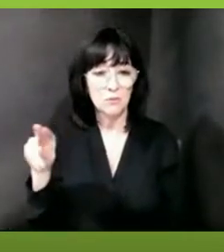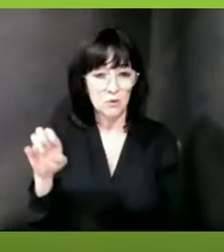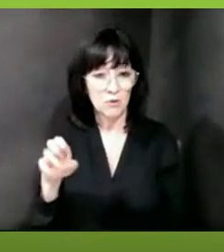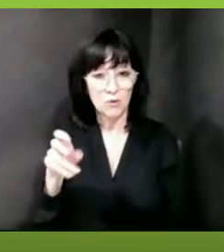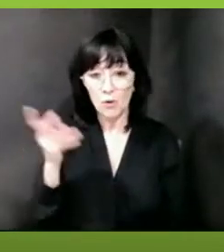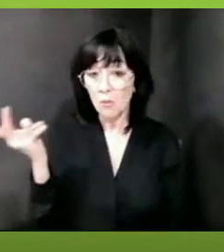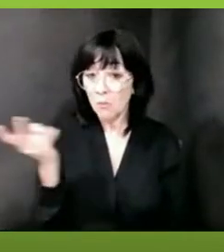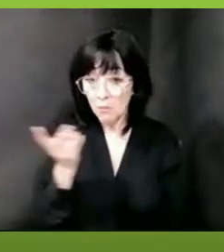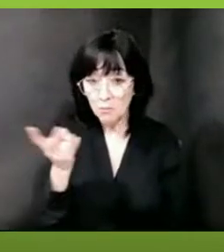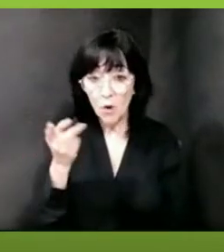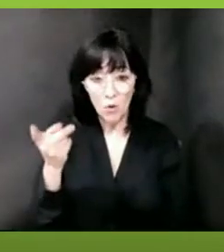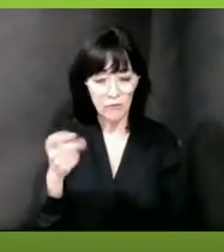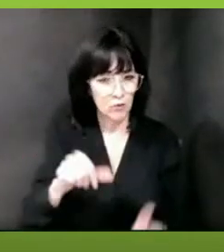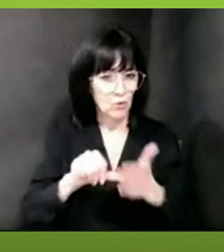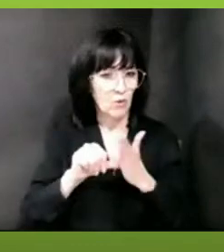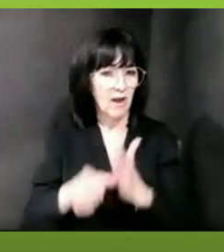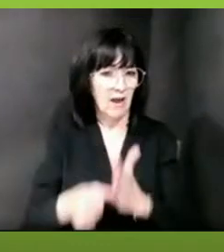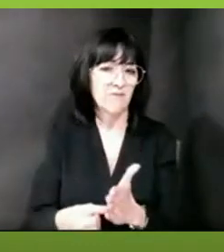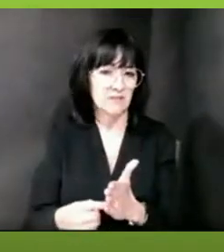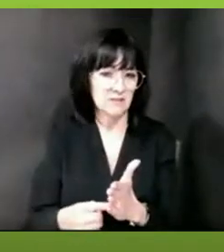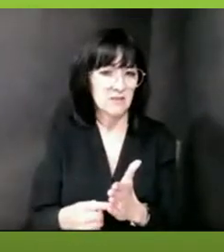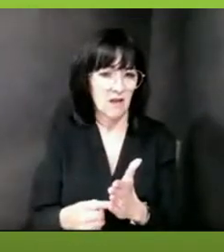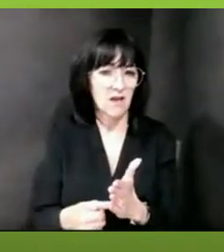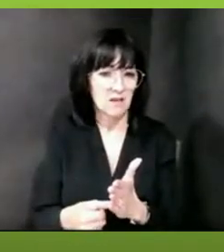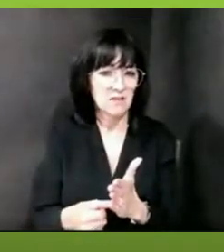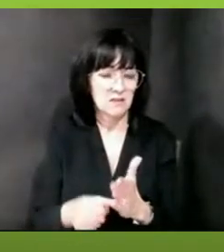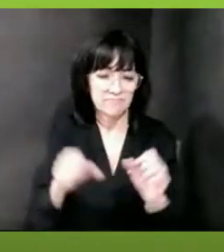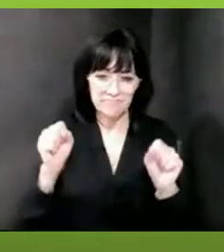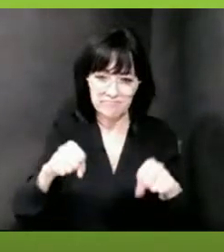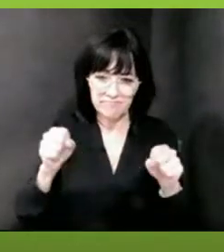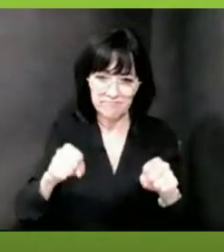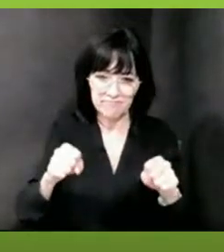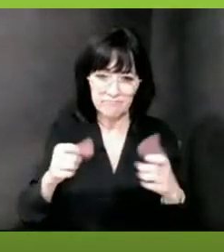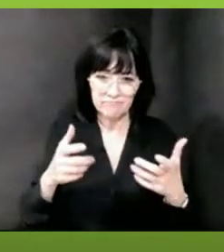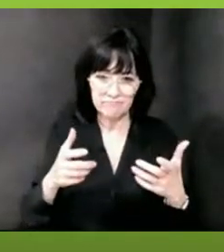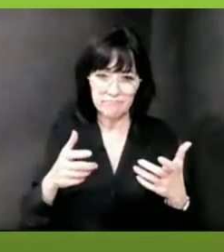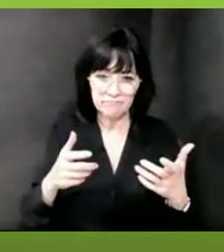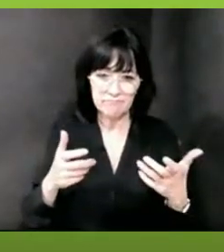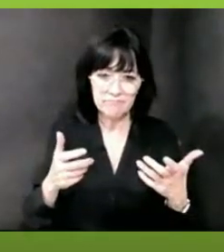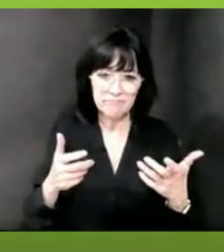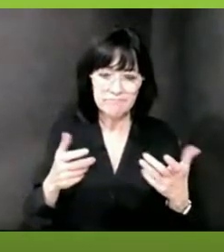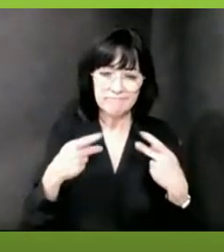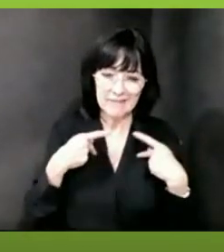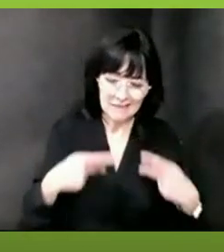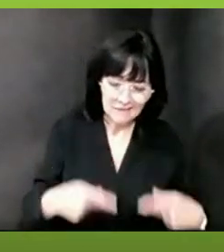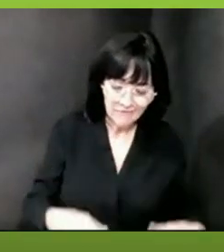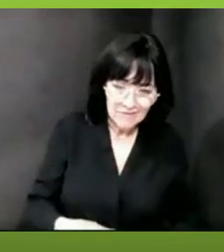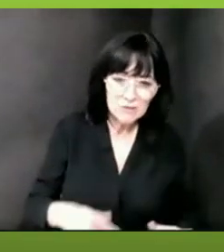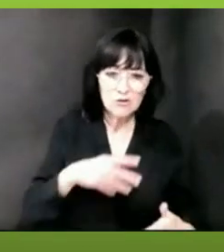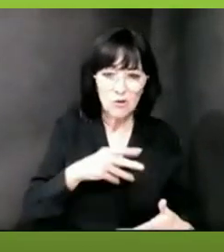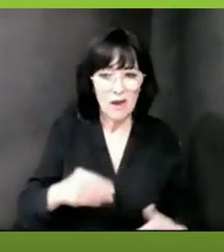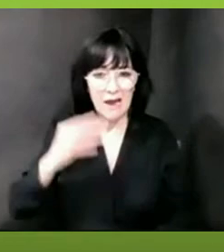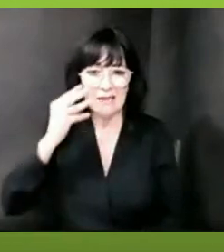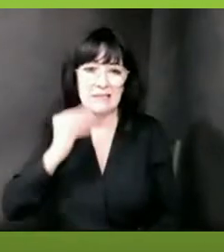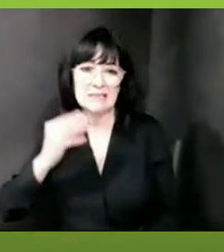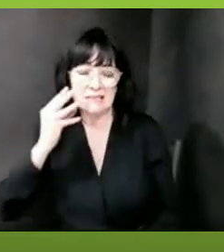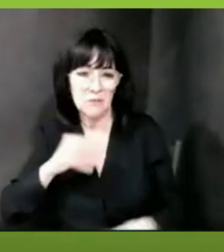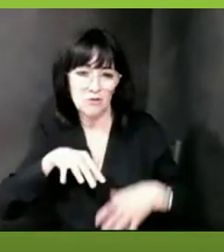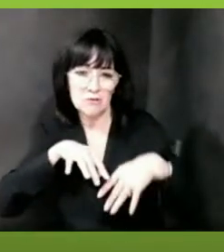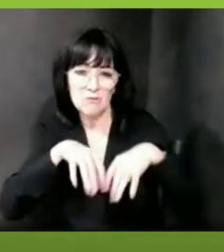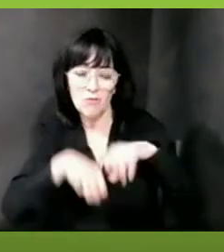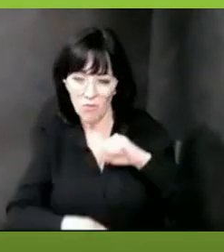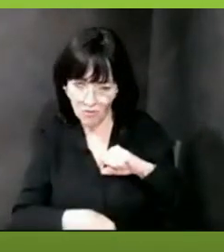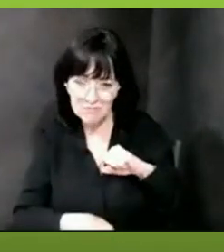both highlighted like both physical loss and like experiences lost throughout all this. And I